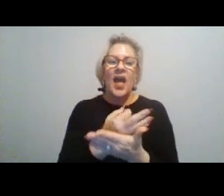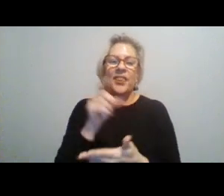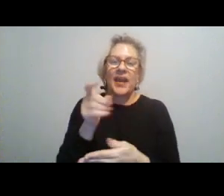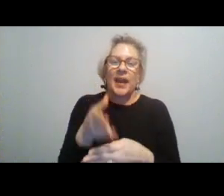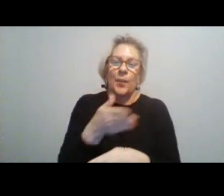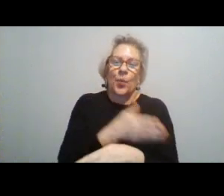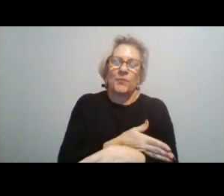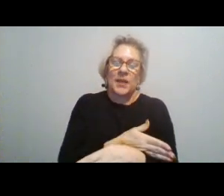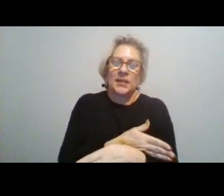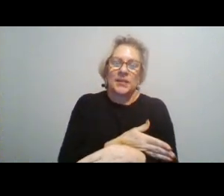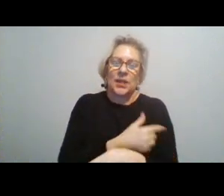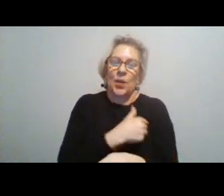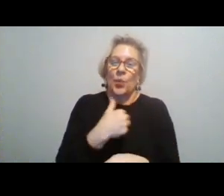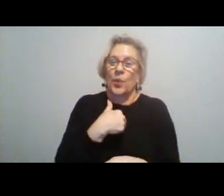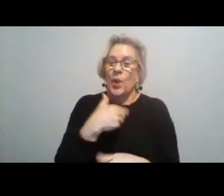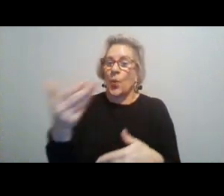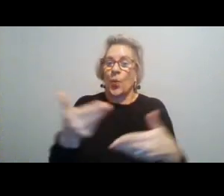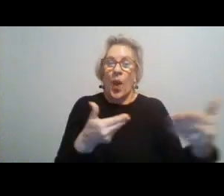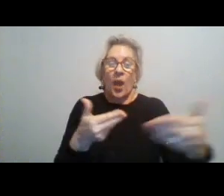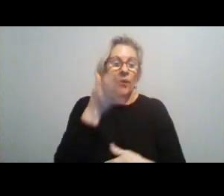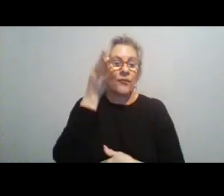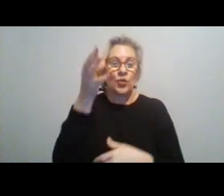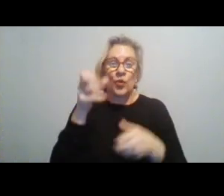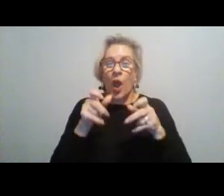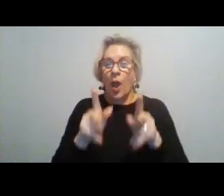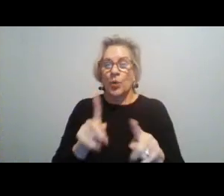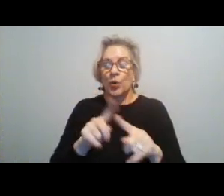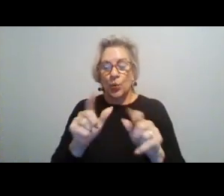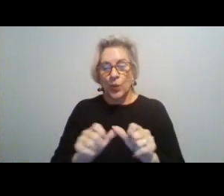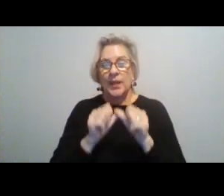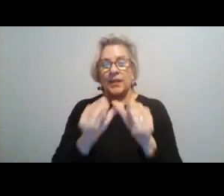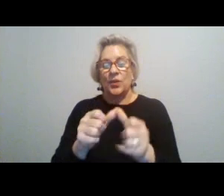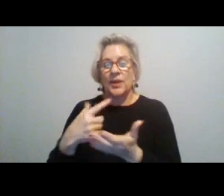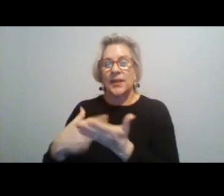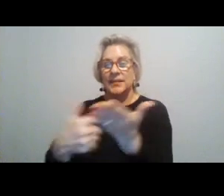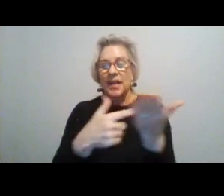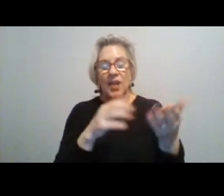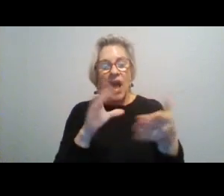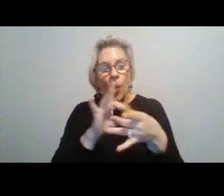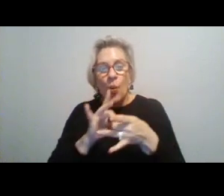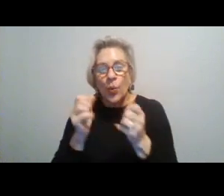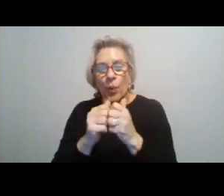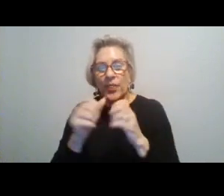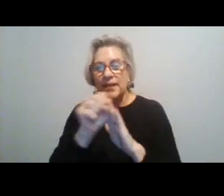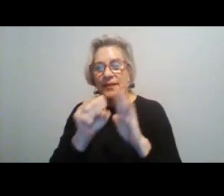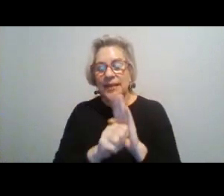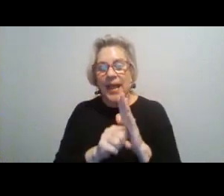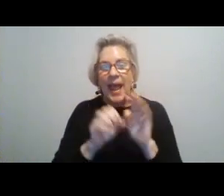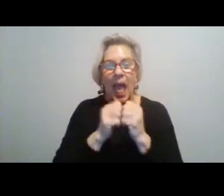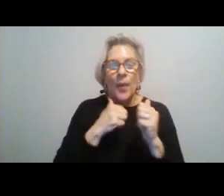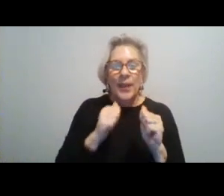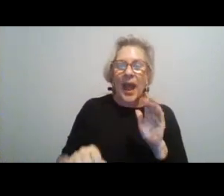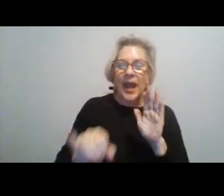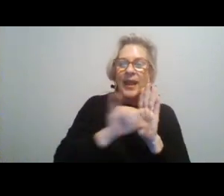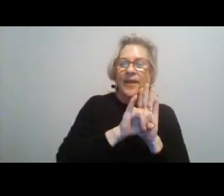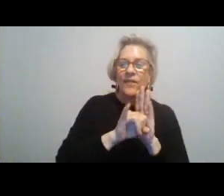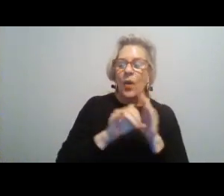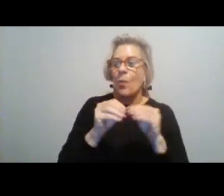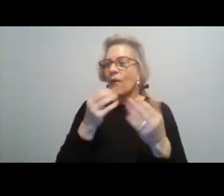improvements. We welcome future opportunities to continue these discussions and coordinate with the state on ways that we can identify funding